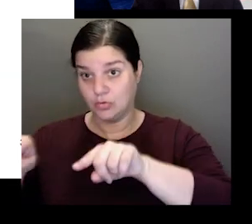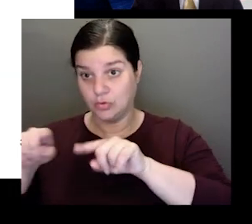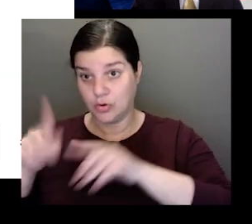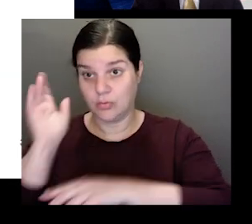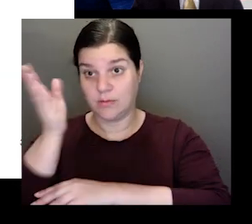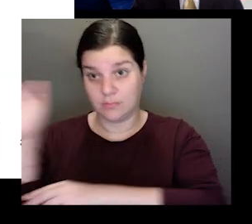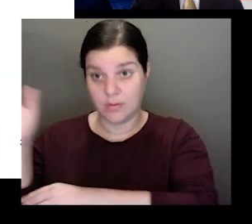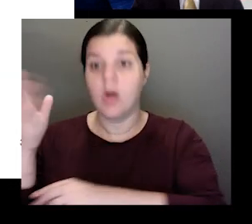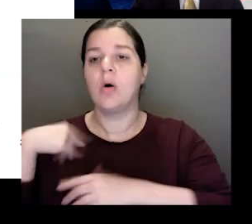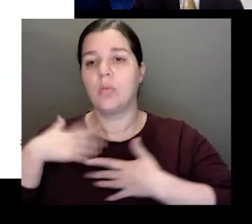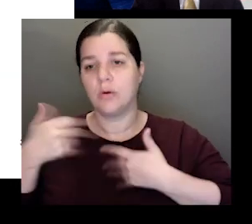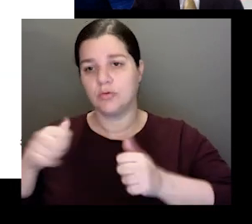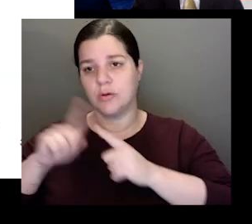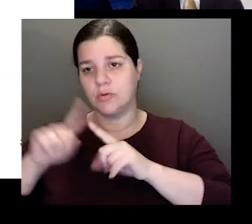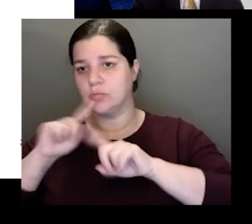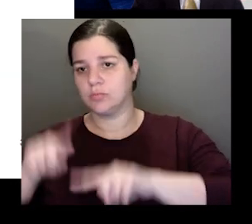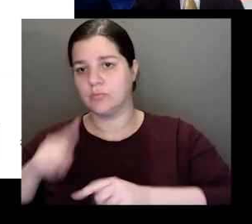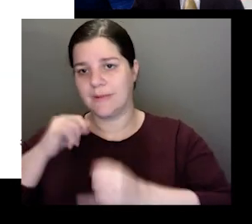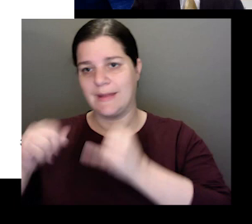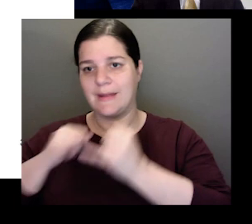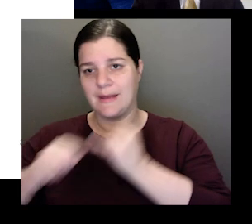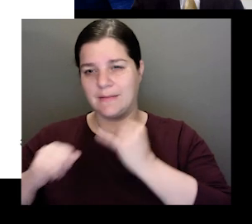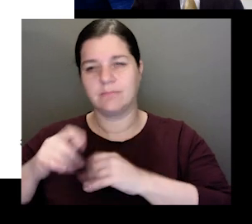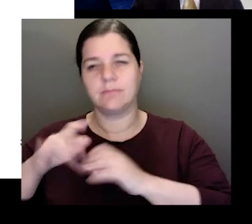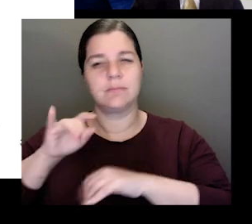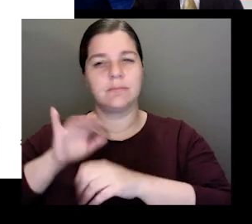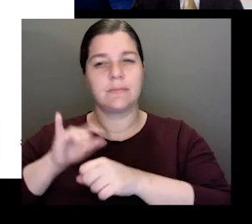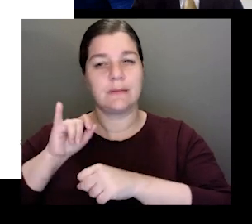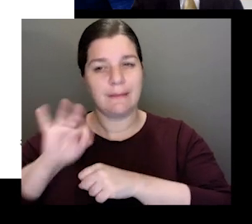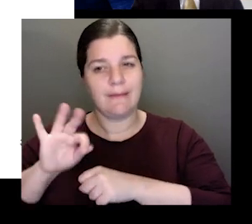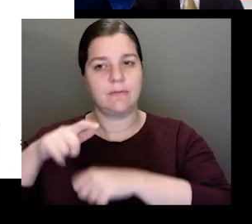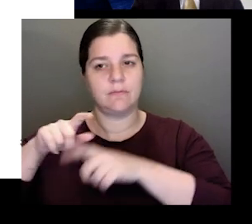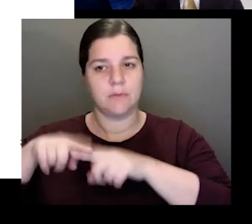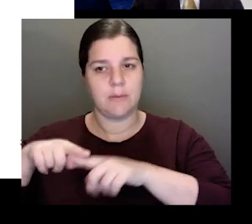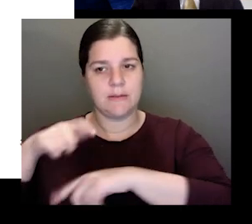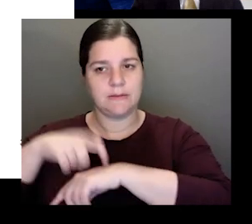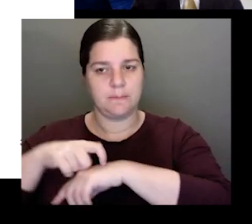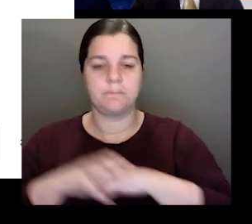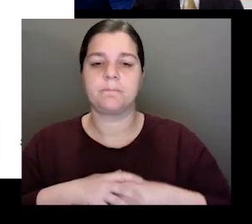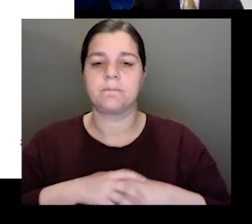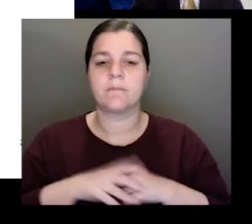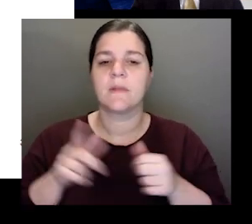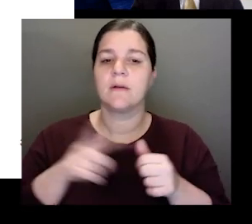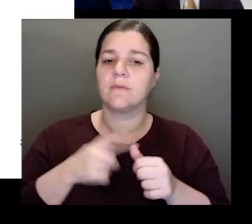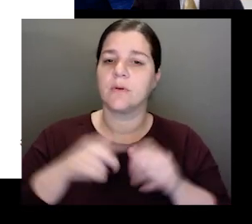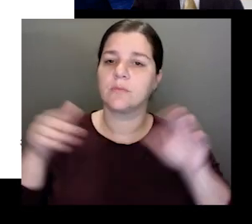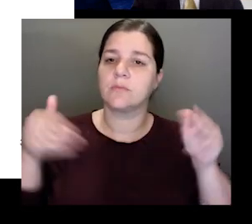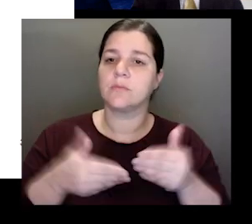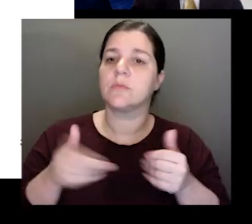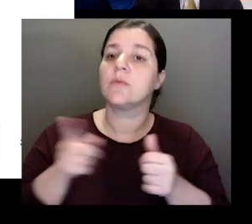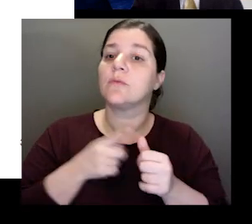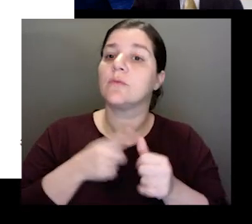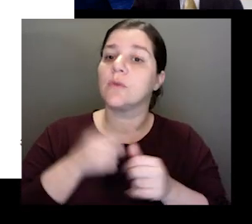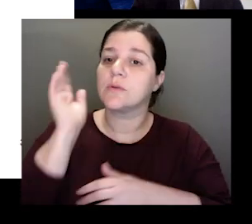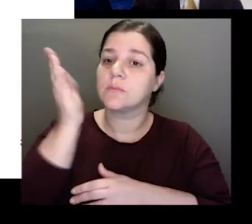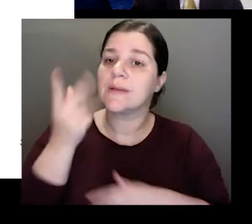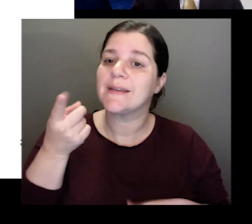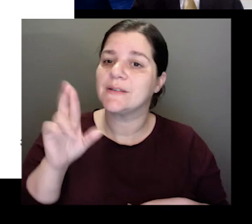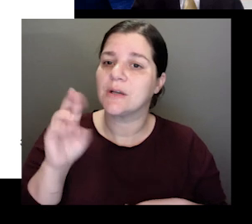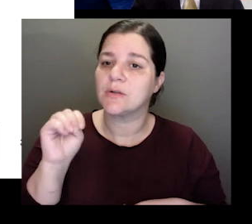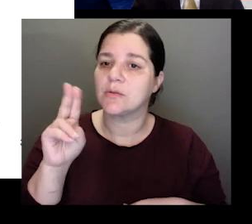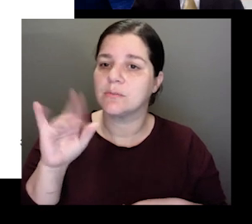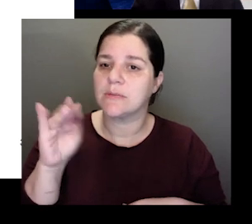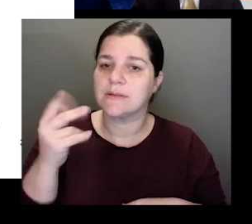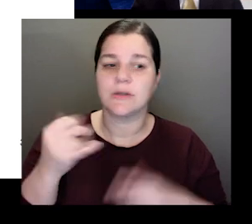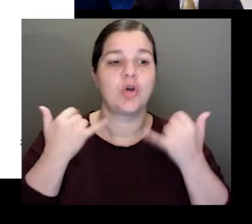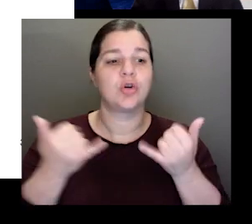time permitting. Without further ado, let's introduce our first speaker, Dr. David Mussington. Dr. Mussington currently